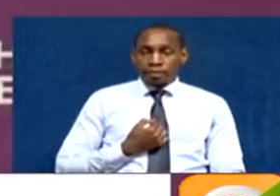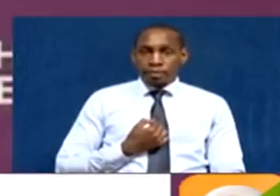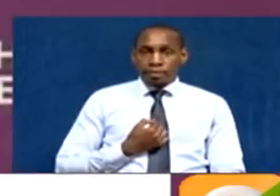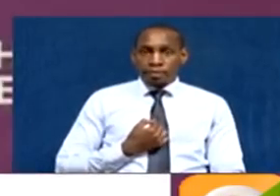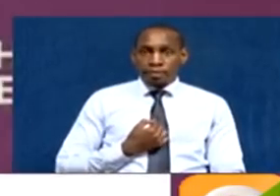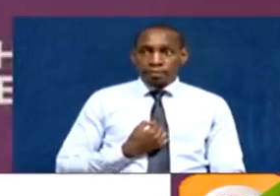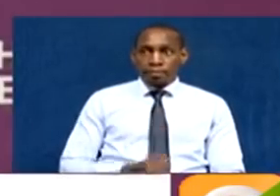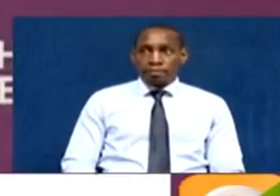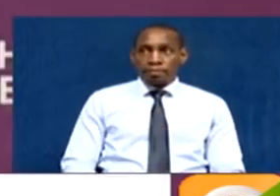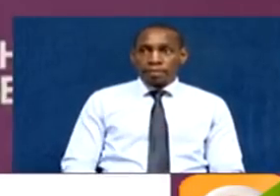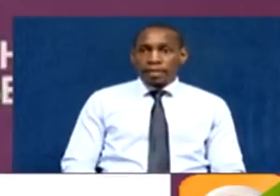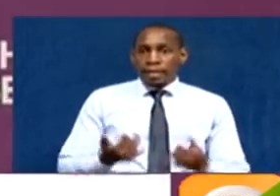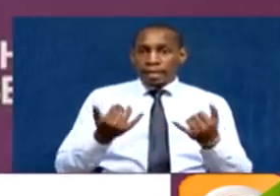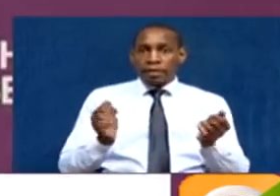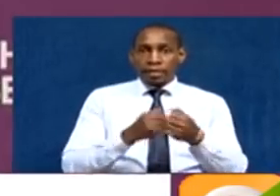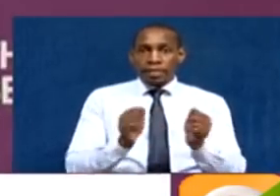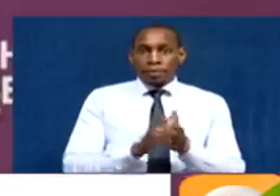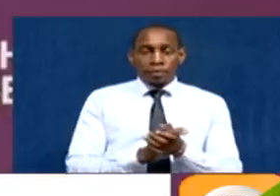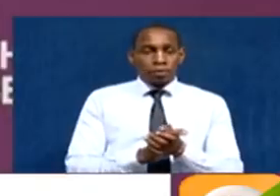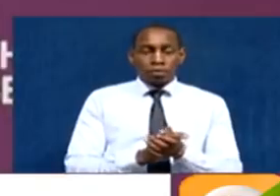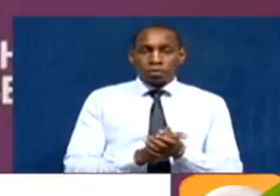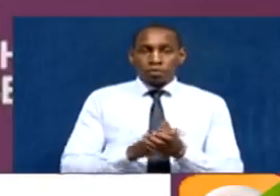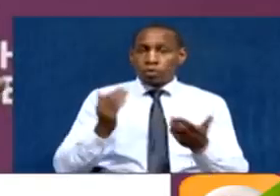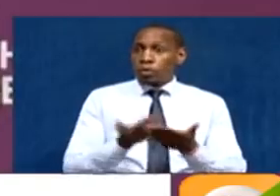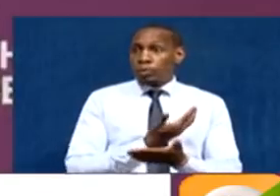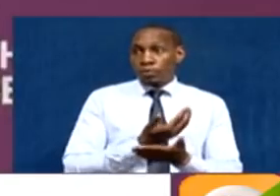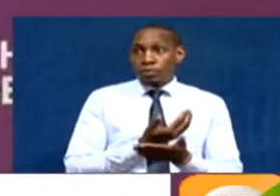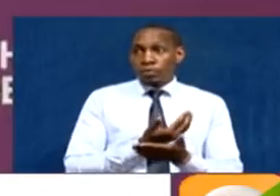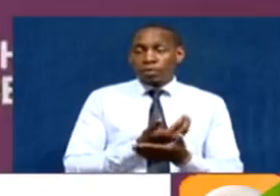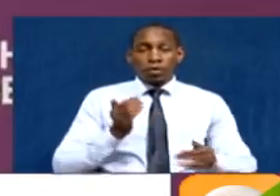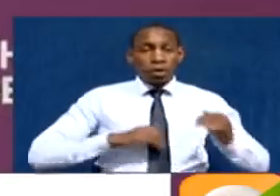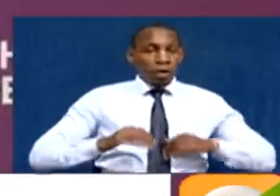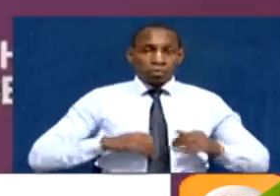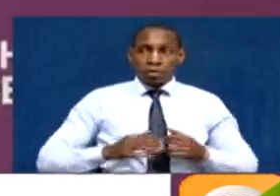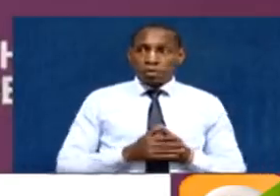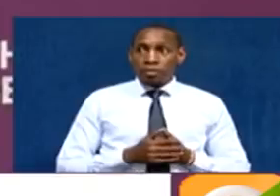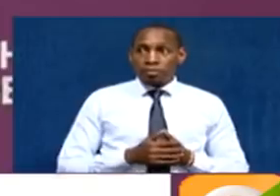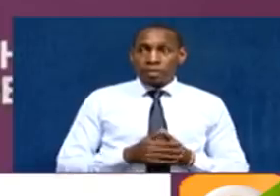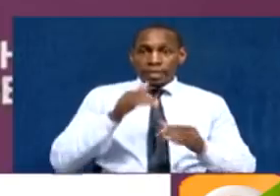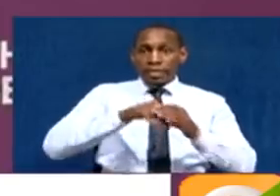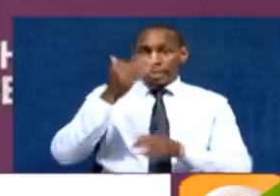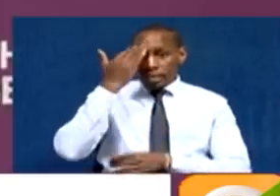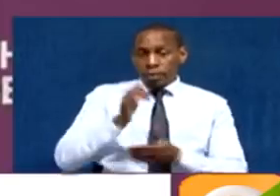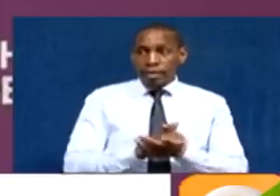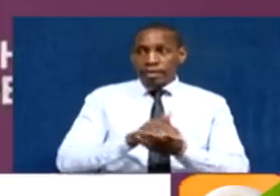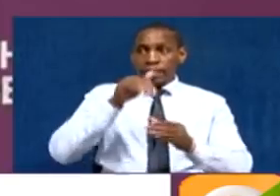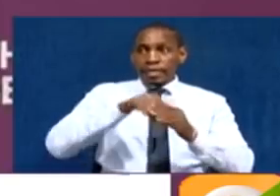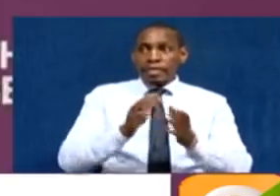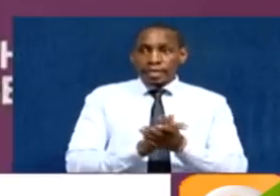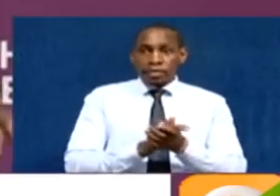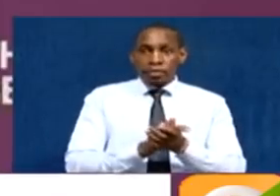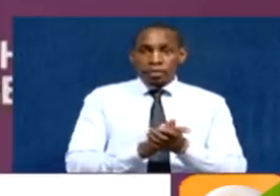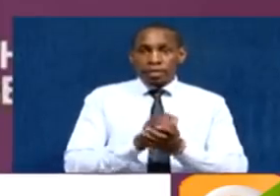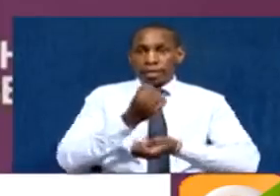Because this is my support. So they cannot really fight against this corruption internally because of internal